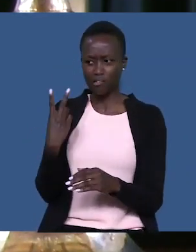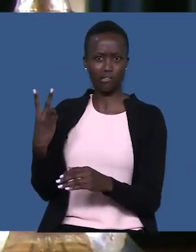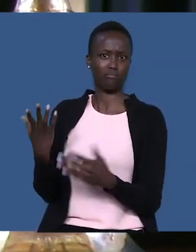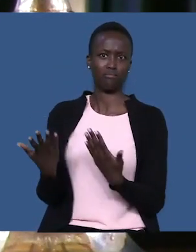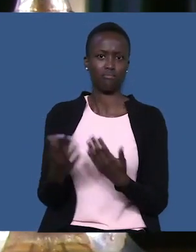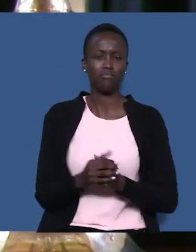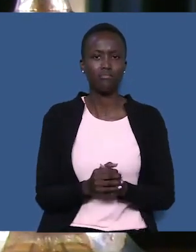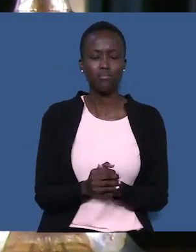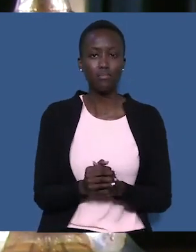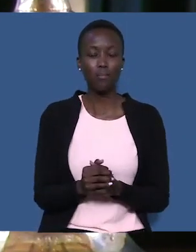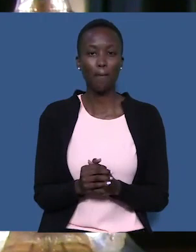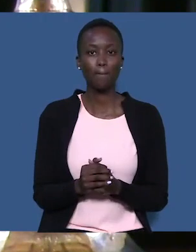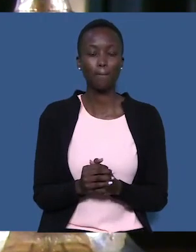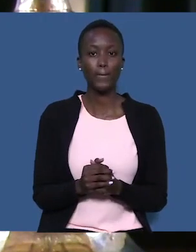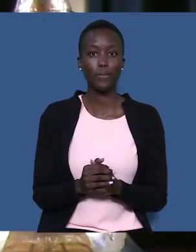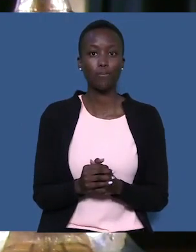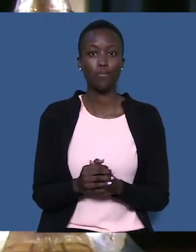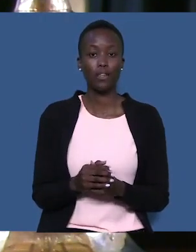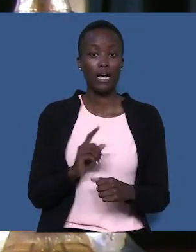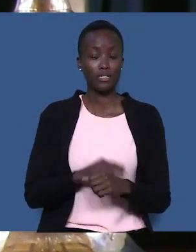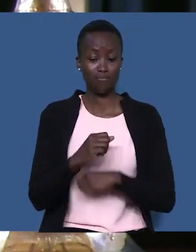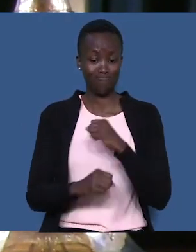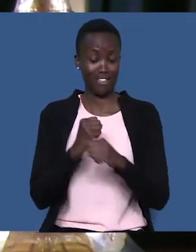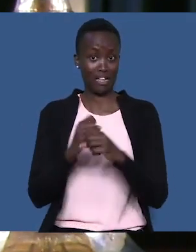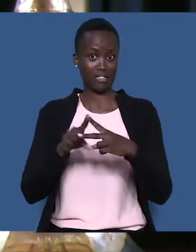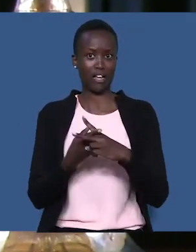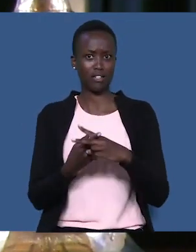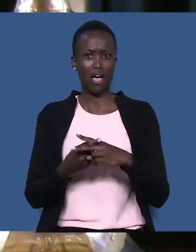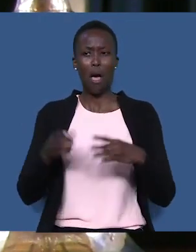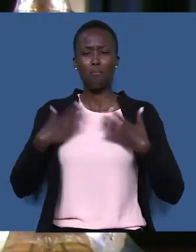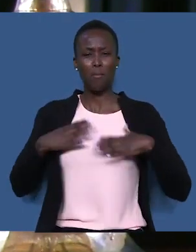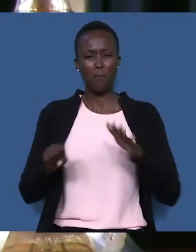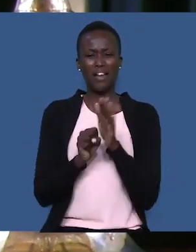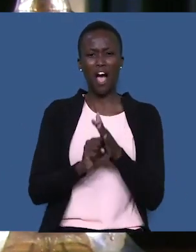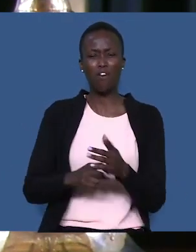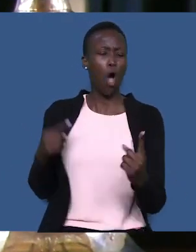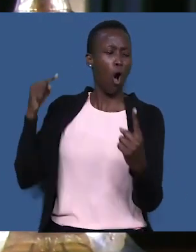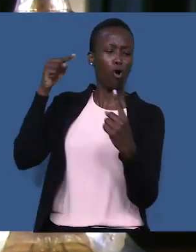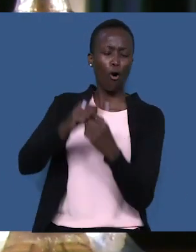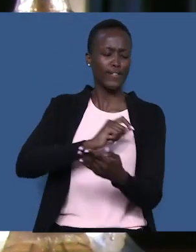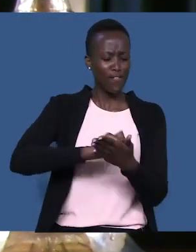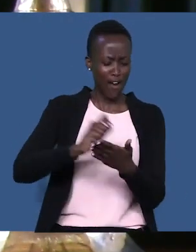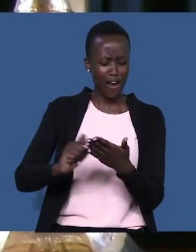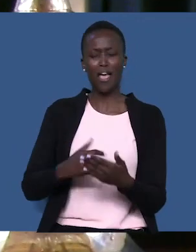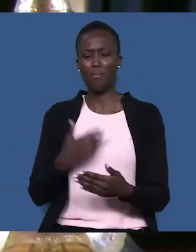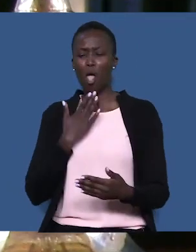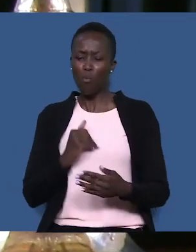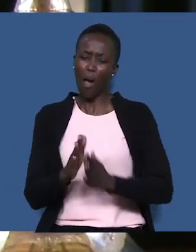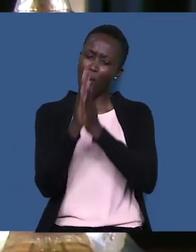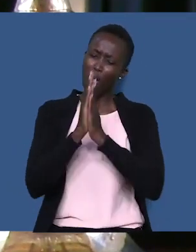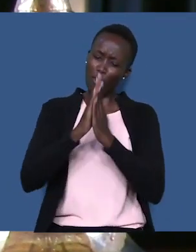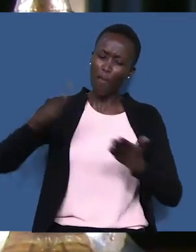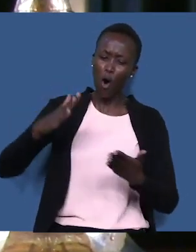saying. As the year starts, most people make resolutions in the year. You know, I'm going to be more prayerful. I'm going to read the